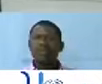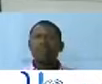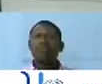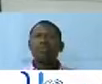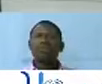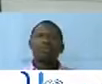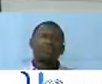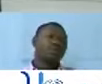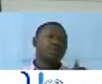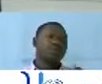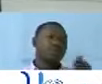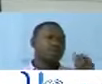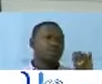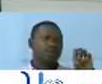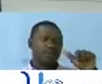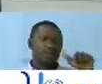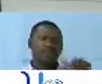ci.